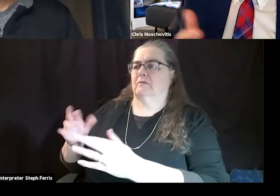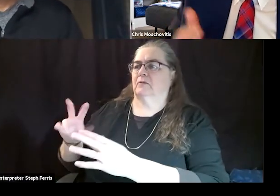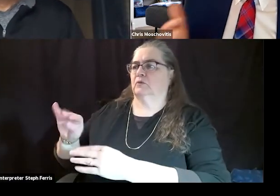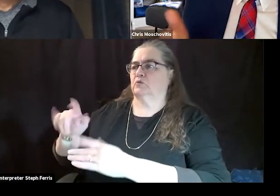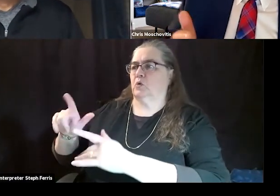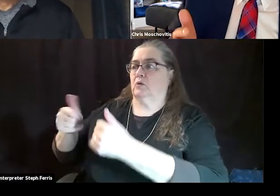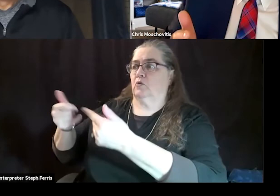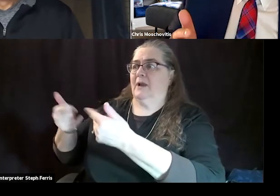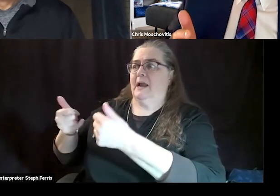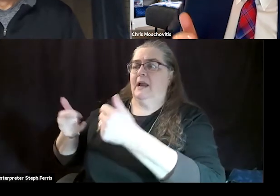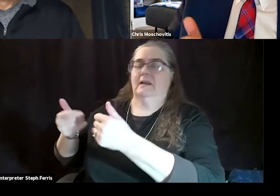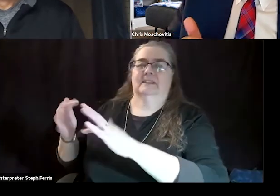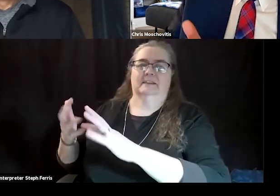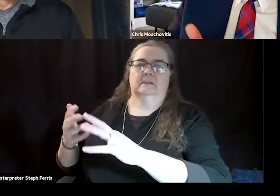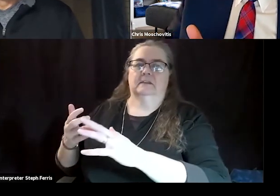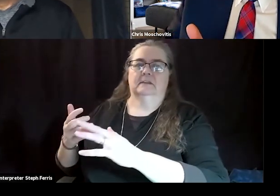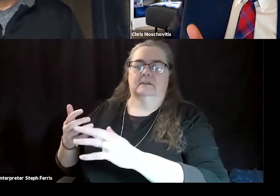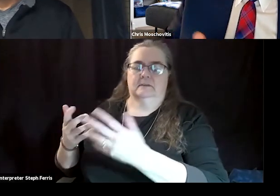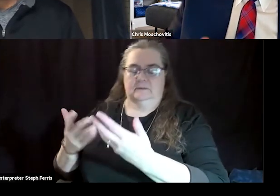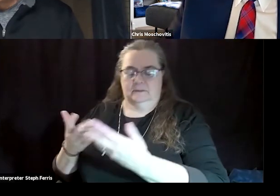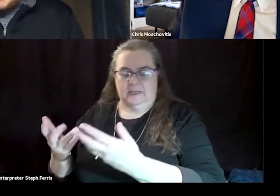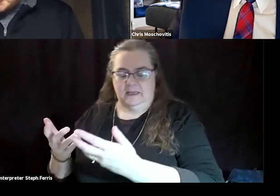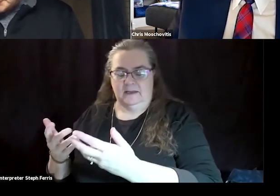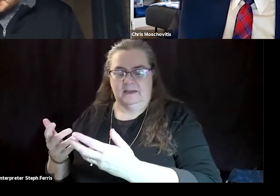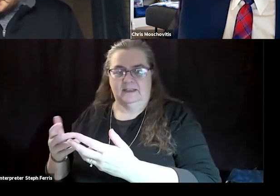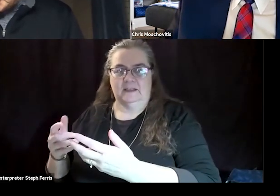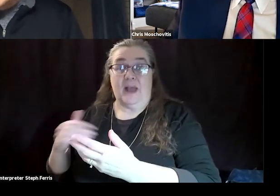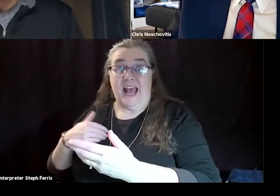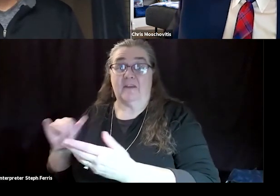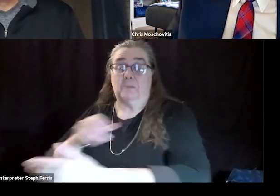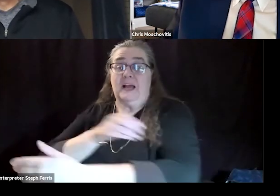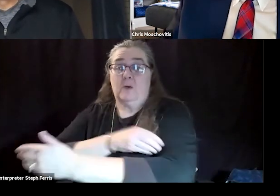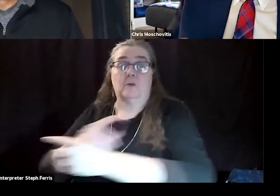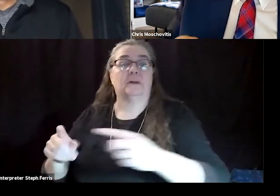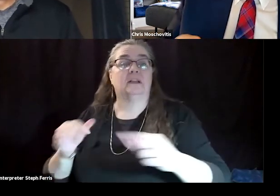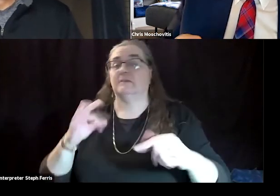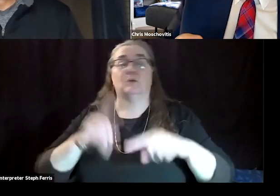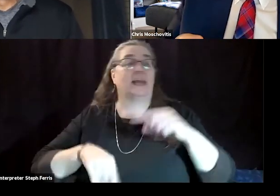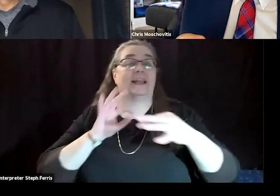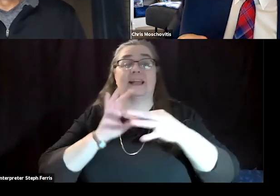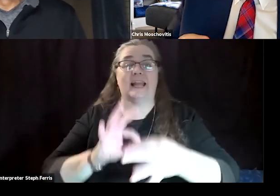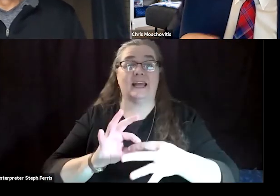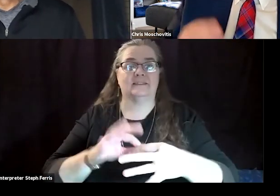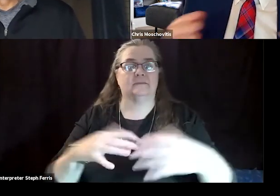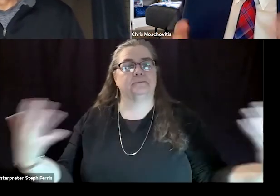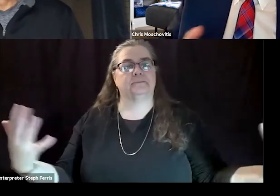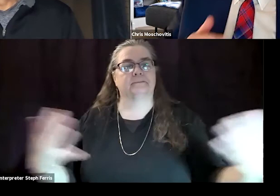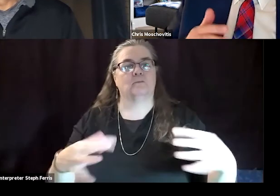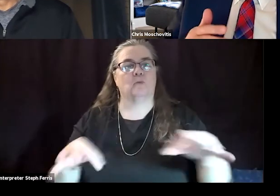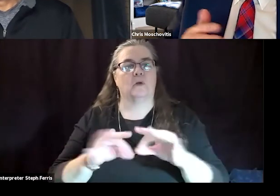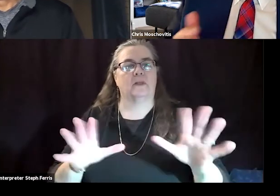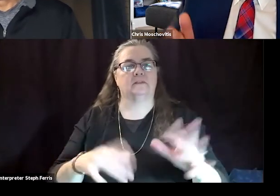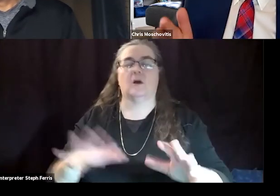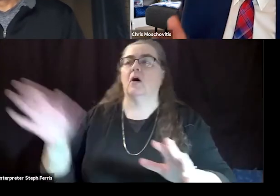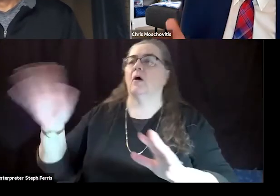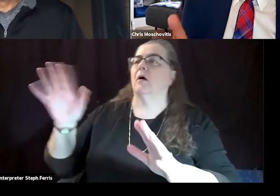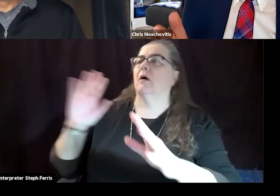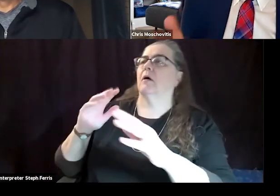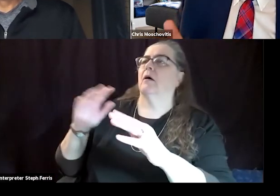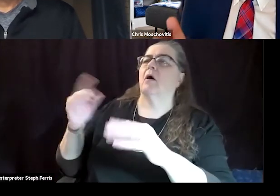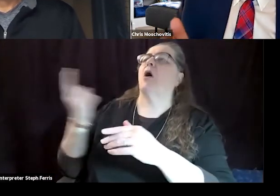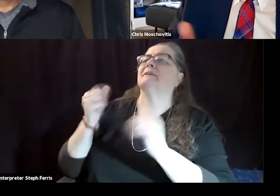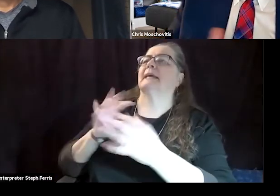there will always be connectivity. Will there? Really? And there is many ways that you can